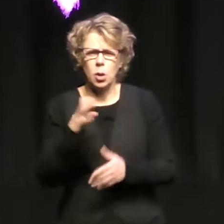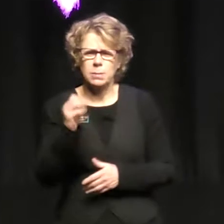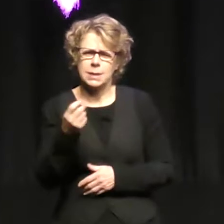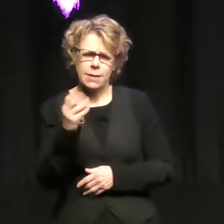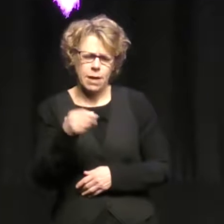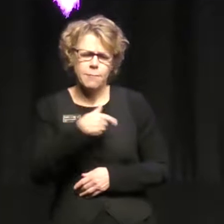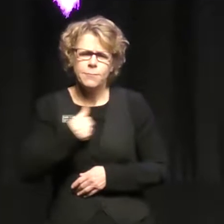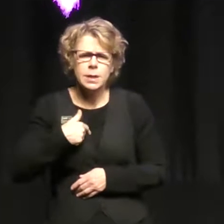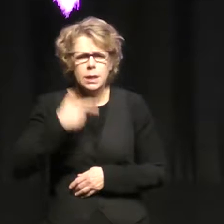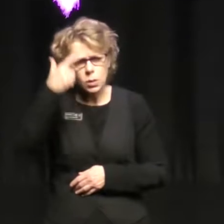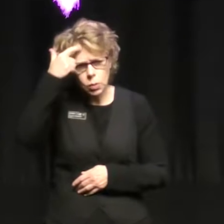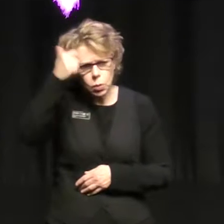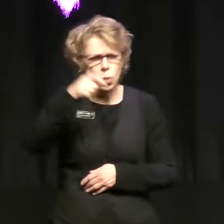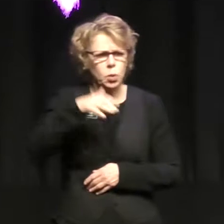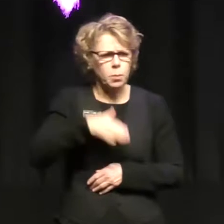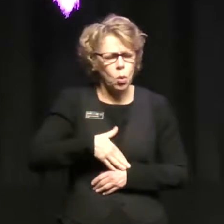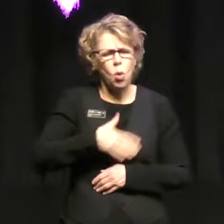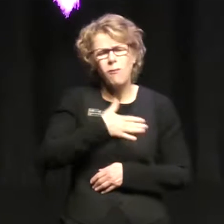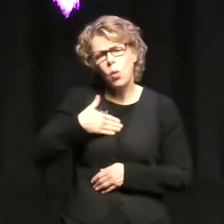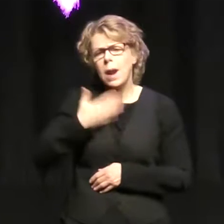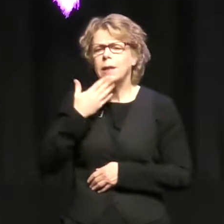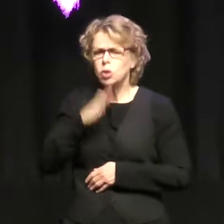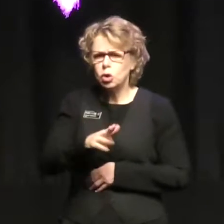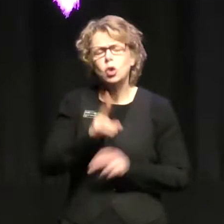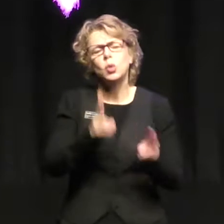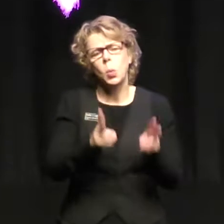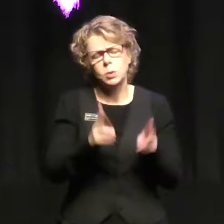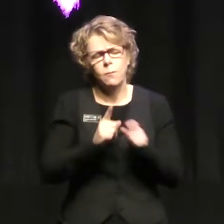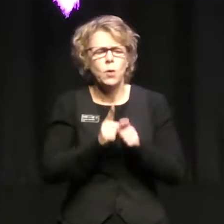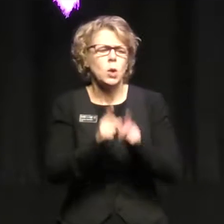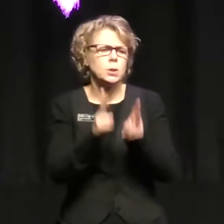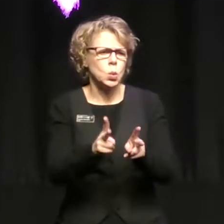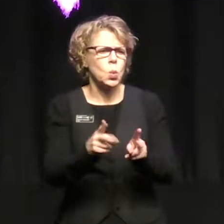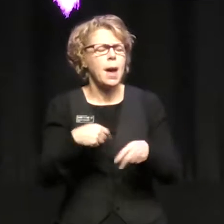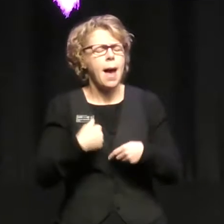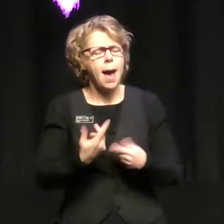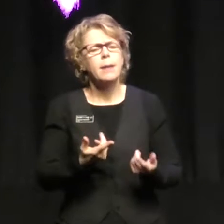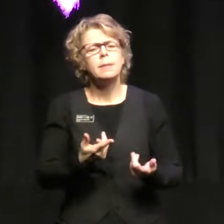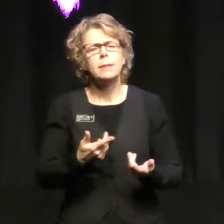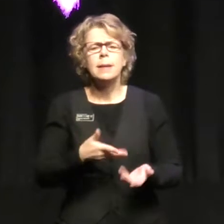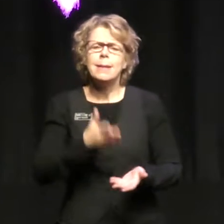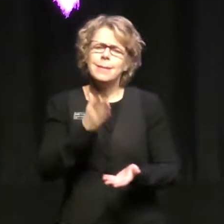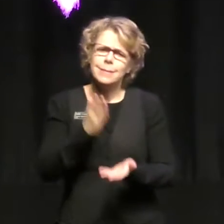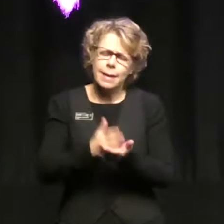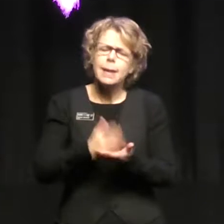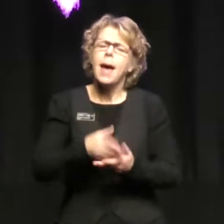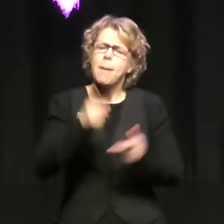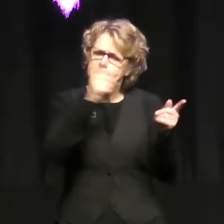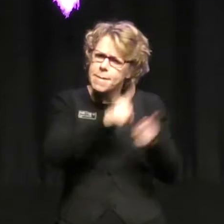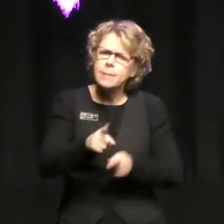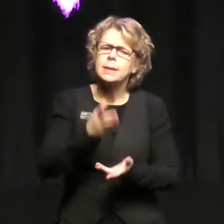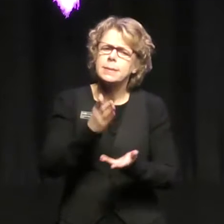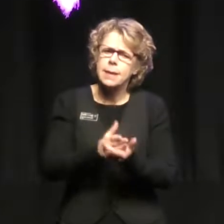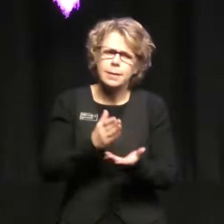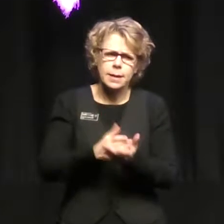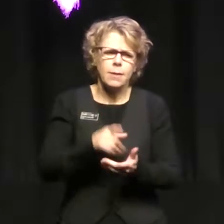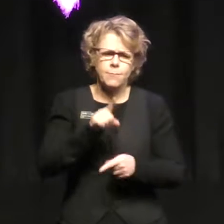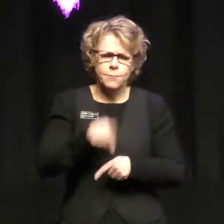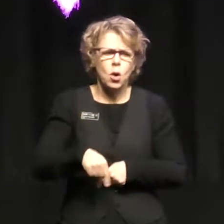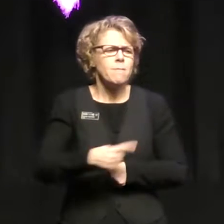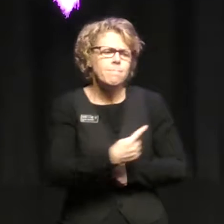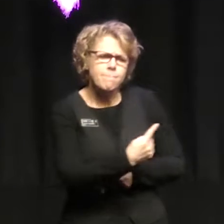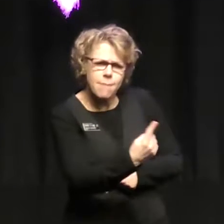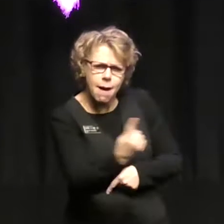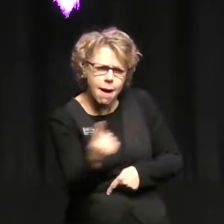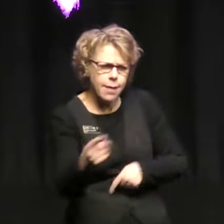much believe, and our approach is that it is the right, a human right, for every